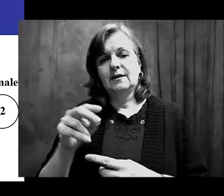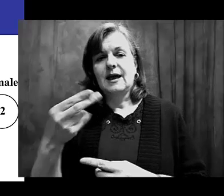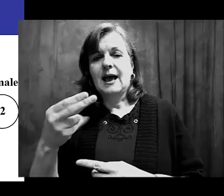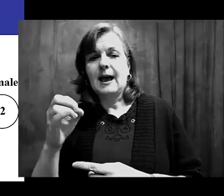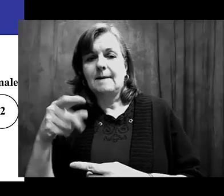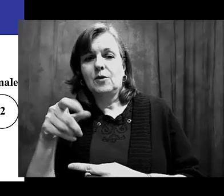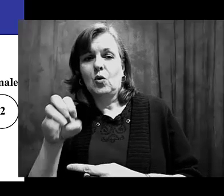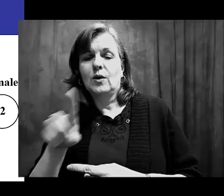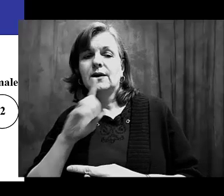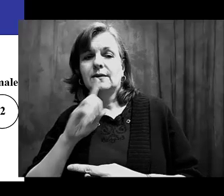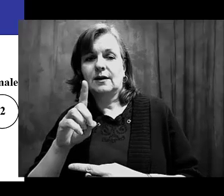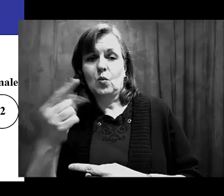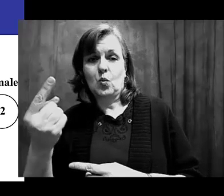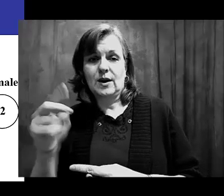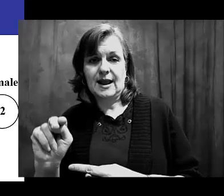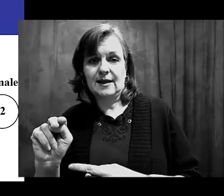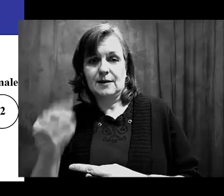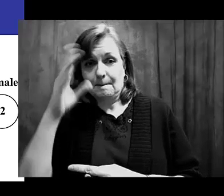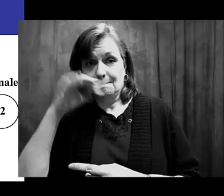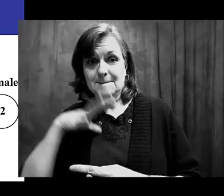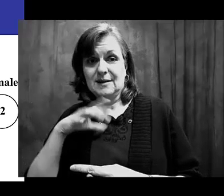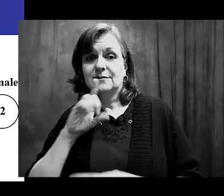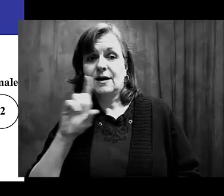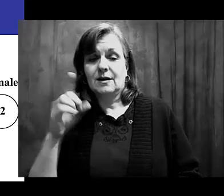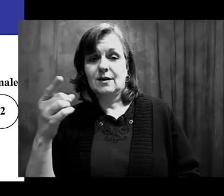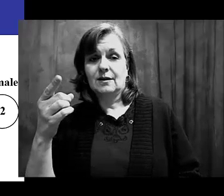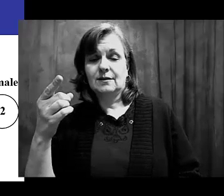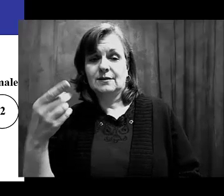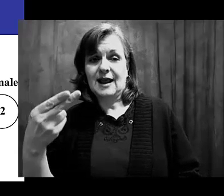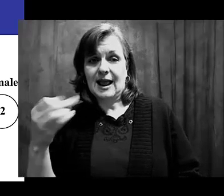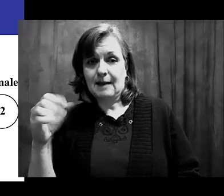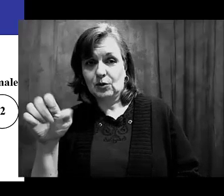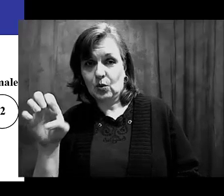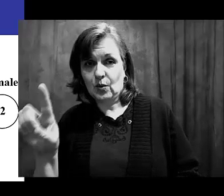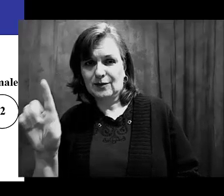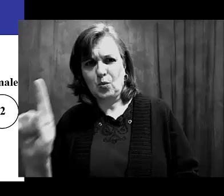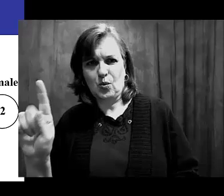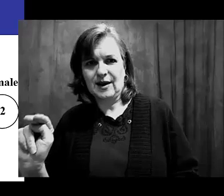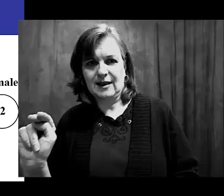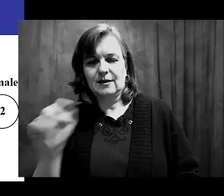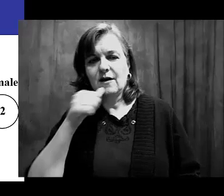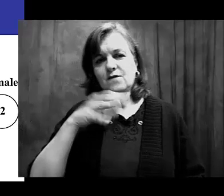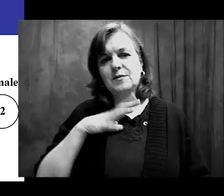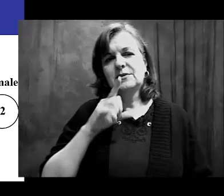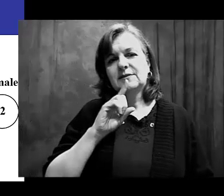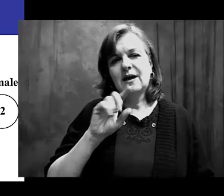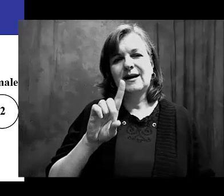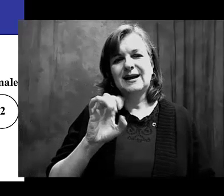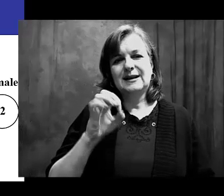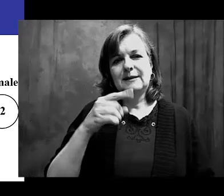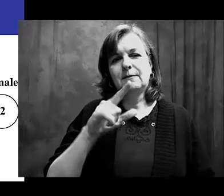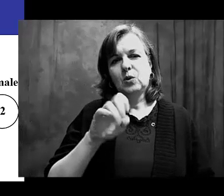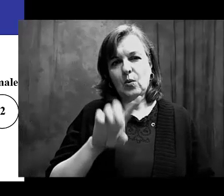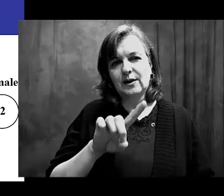in bees, and a number of other insects as well. So different variations, but what I want to think